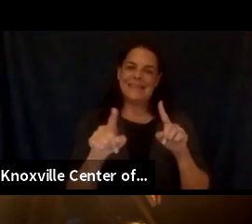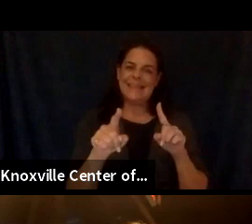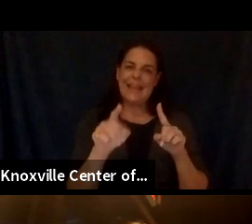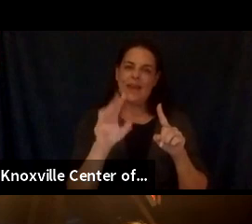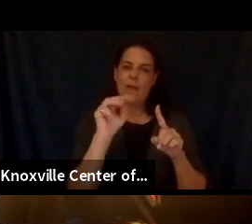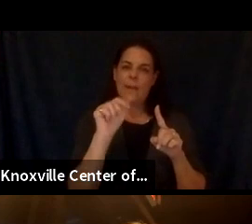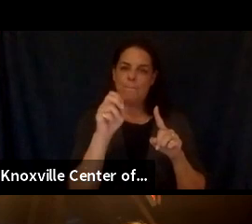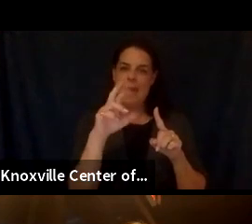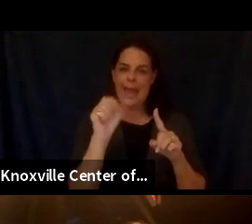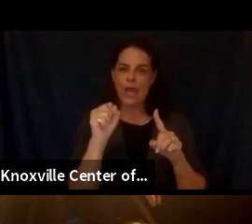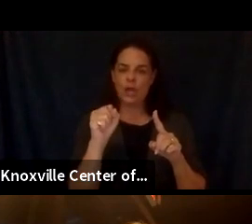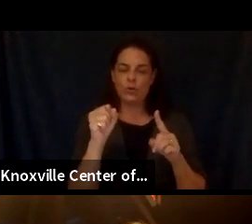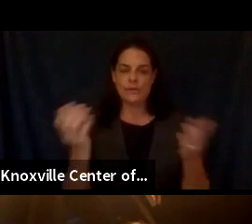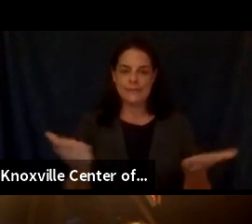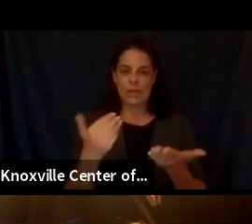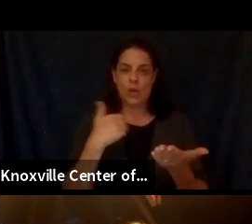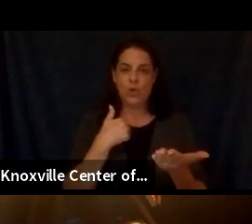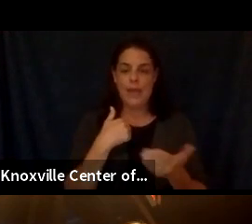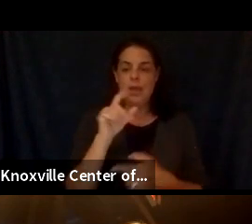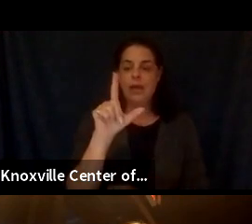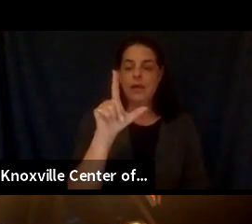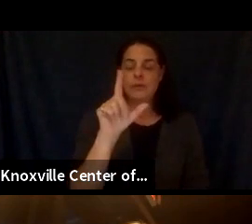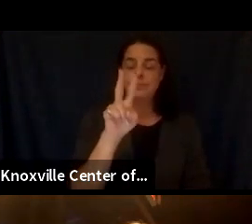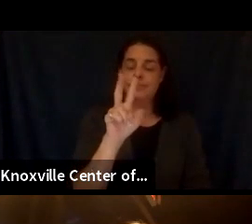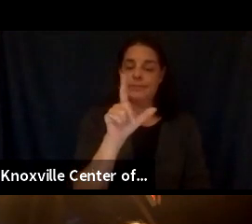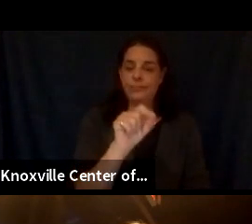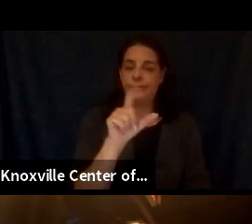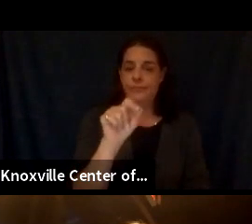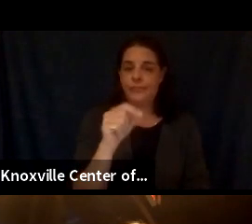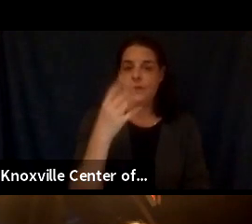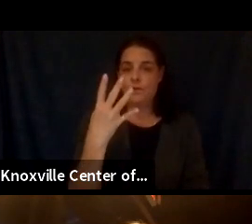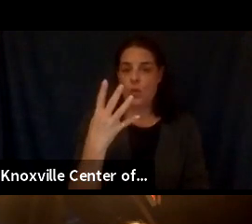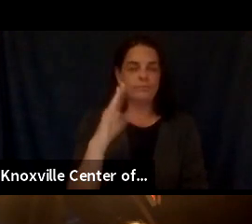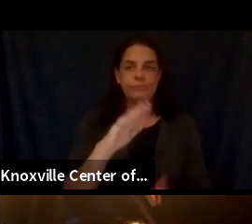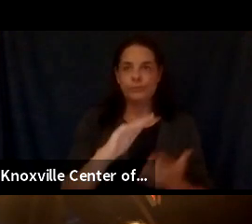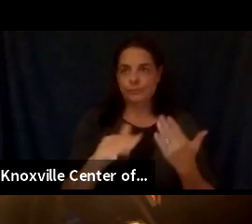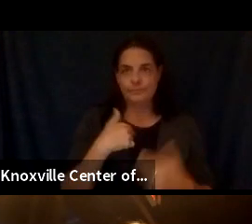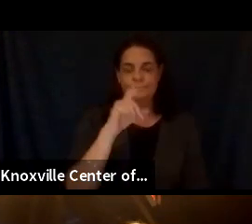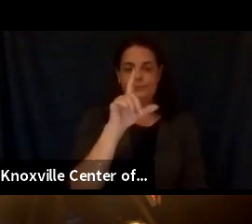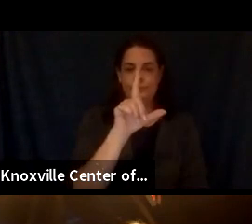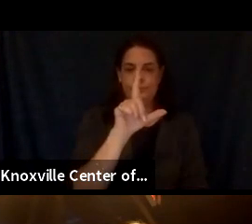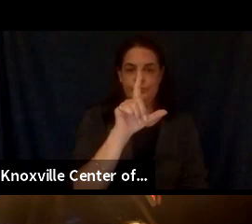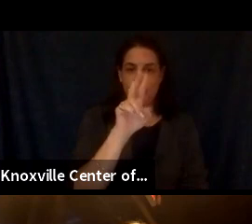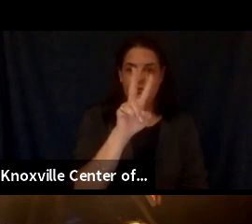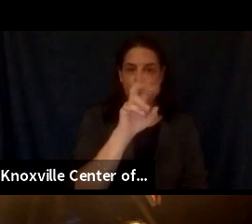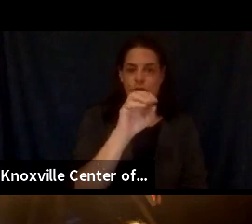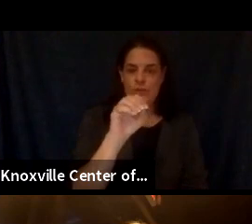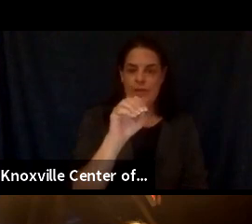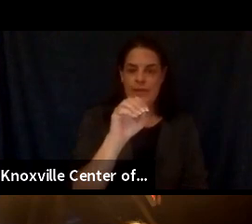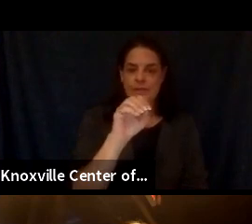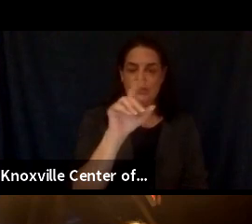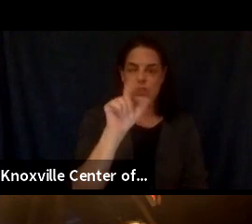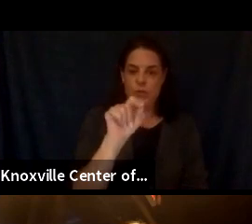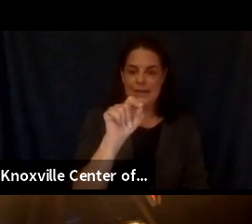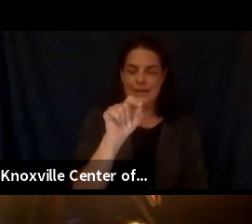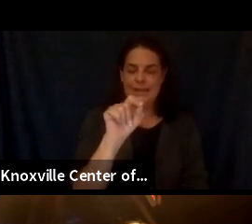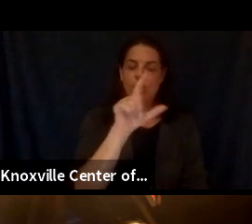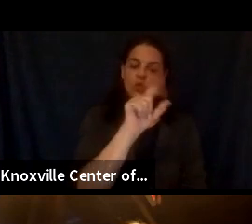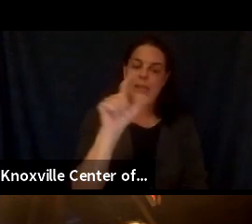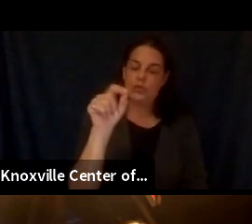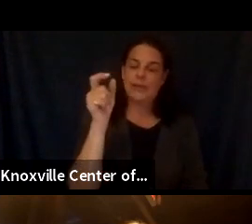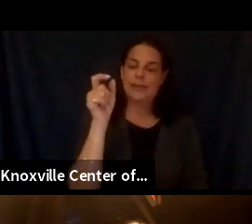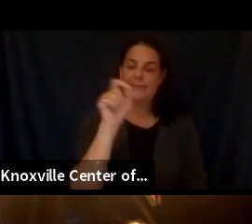way, because we have 2004, or excuse me, 2020-4, which is set to expire. We